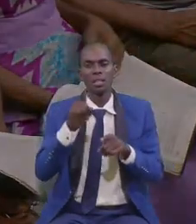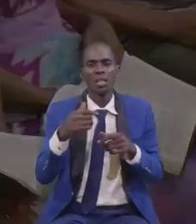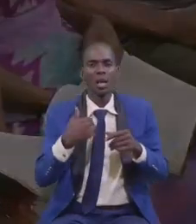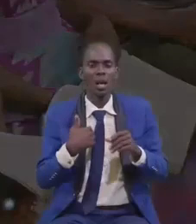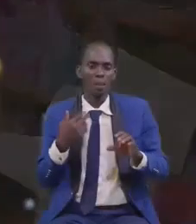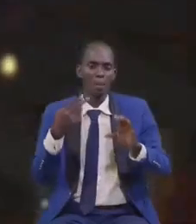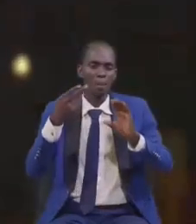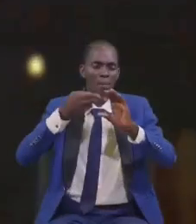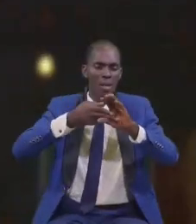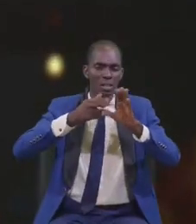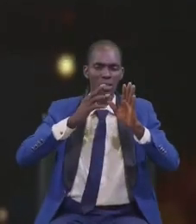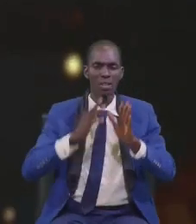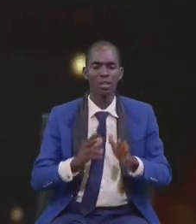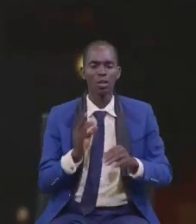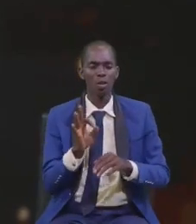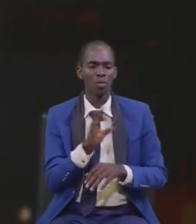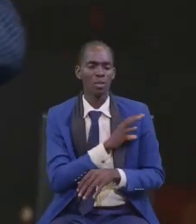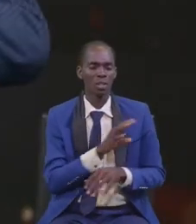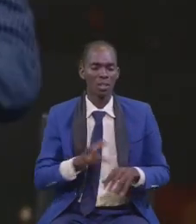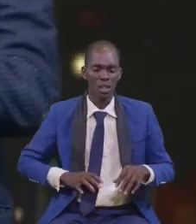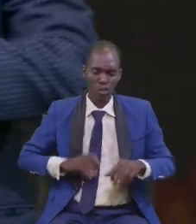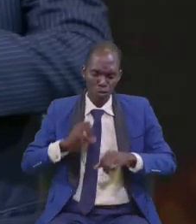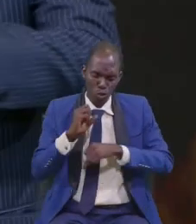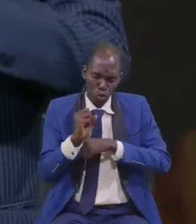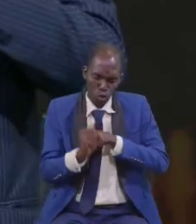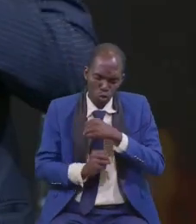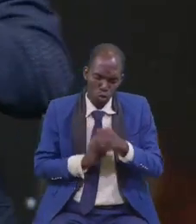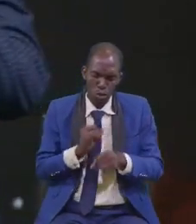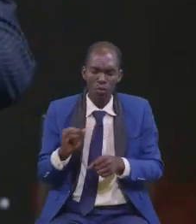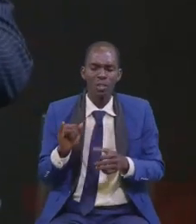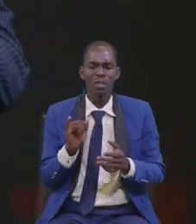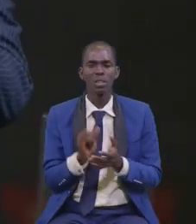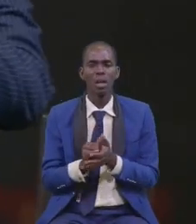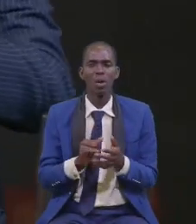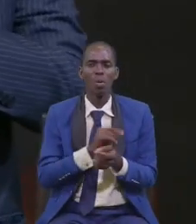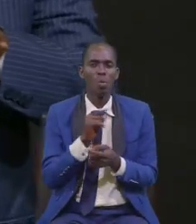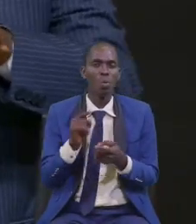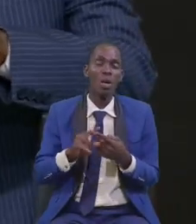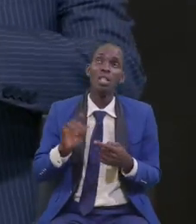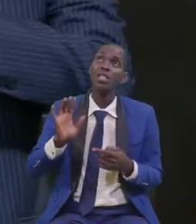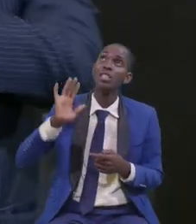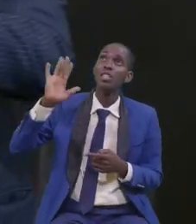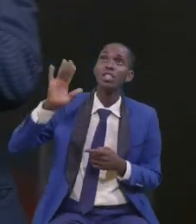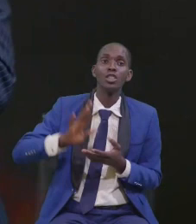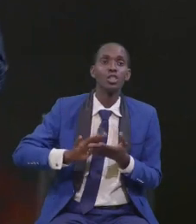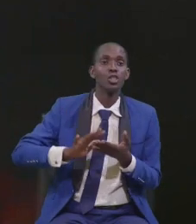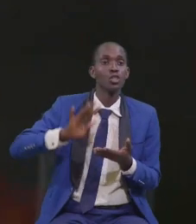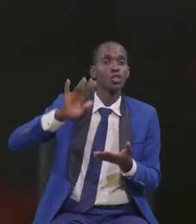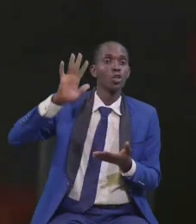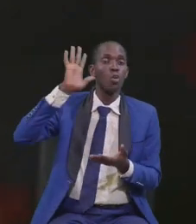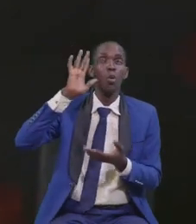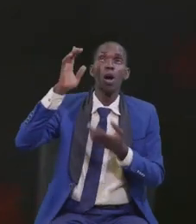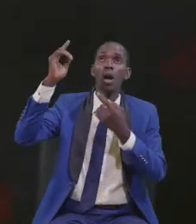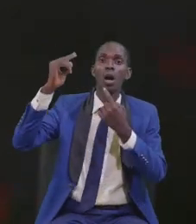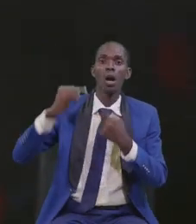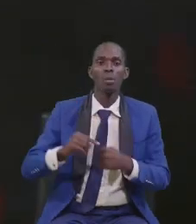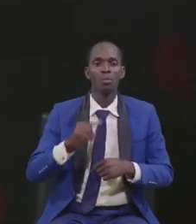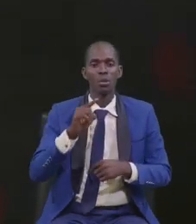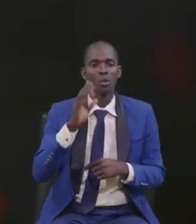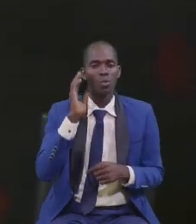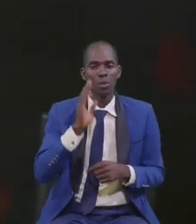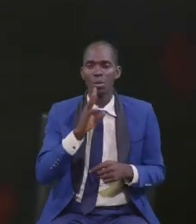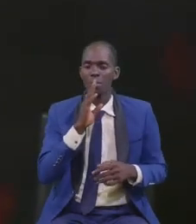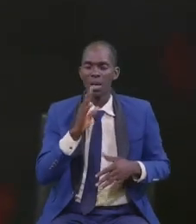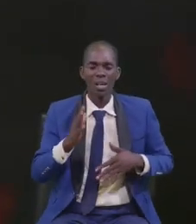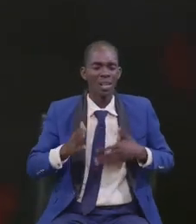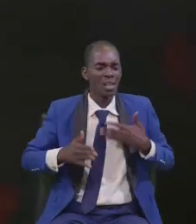of Christ's sufferings, that when his glory shall be revealed, ye may be glad